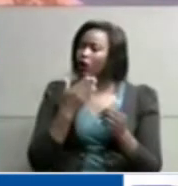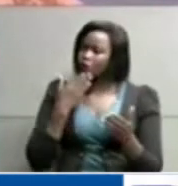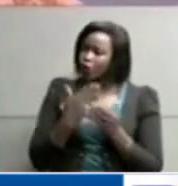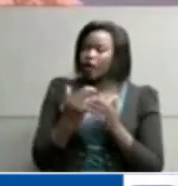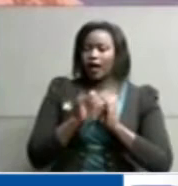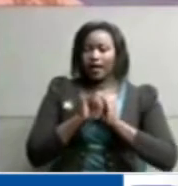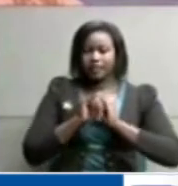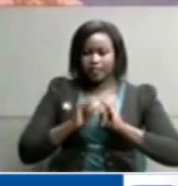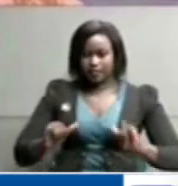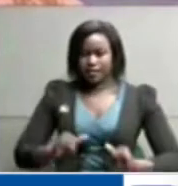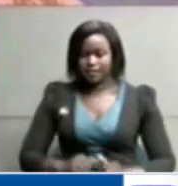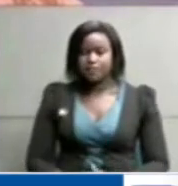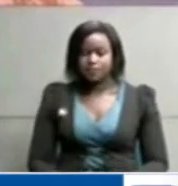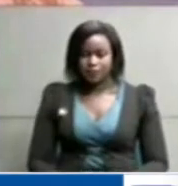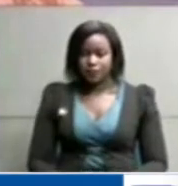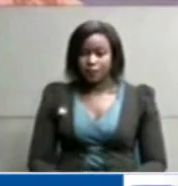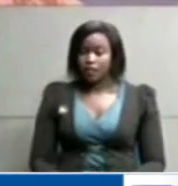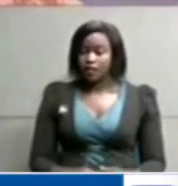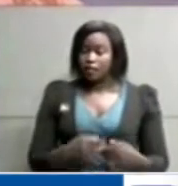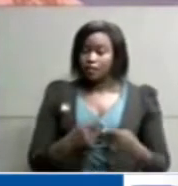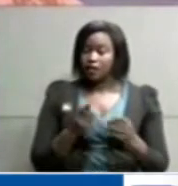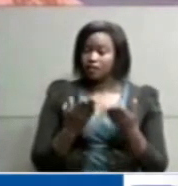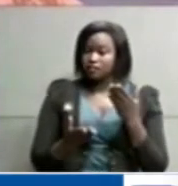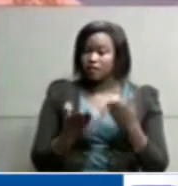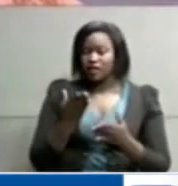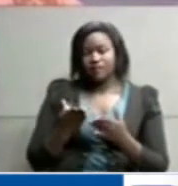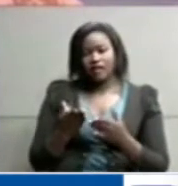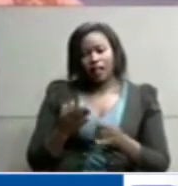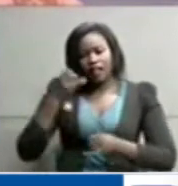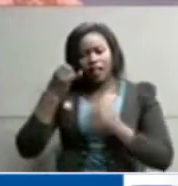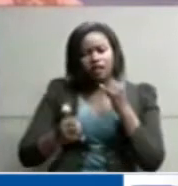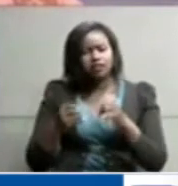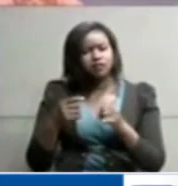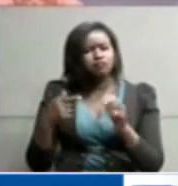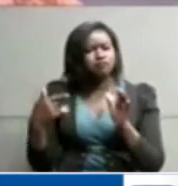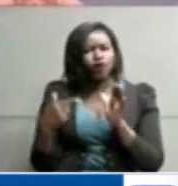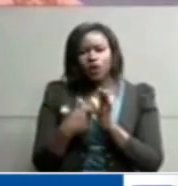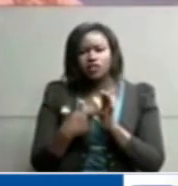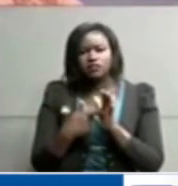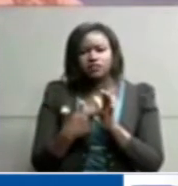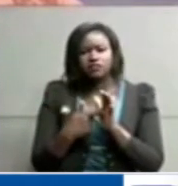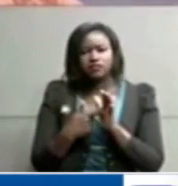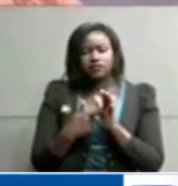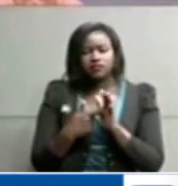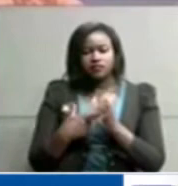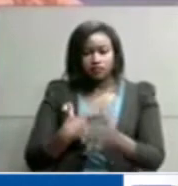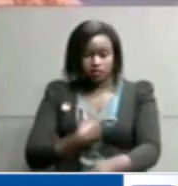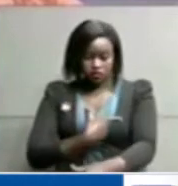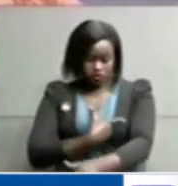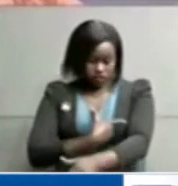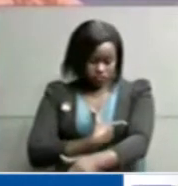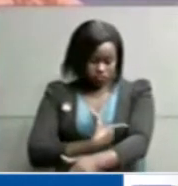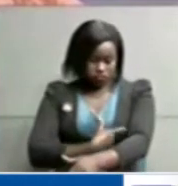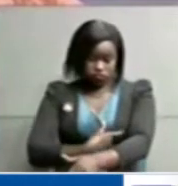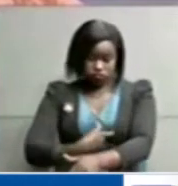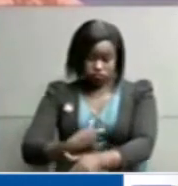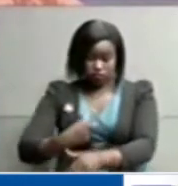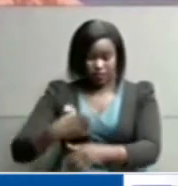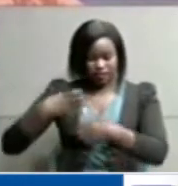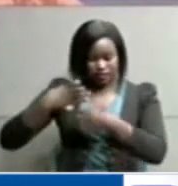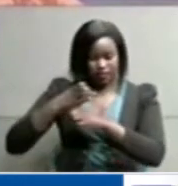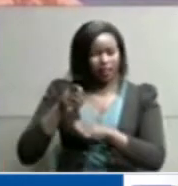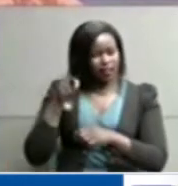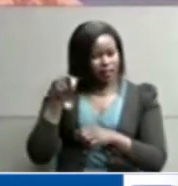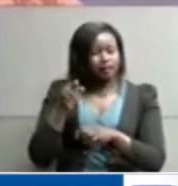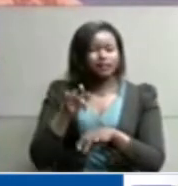Maybe the last point is on the testing. The testing that is currently the most